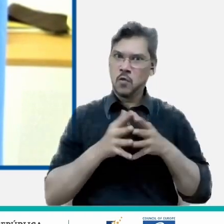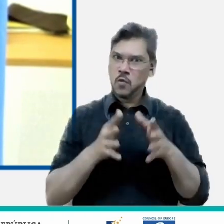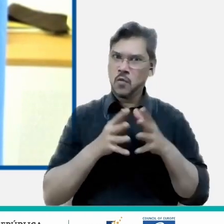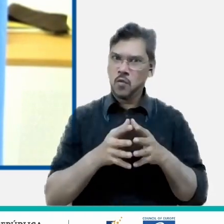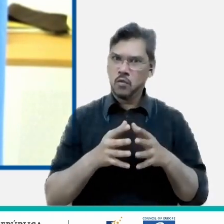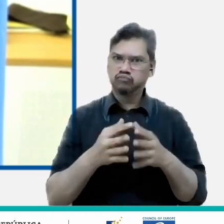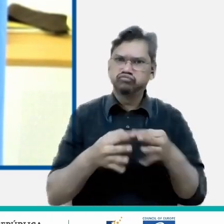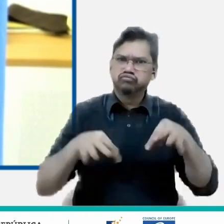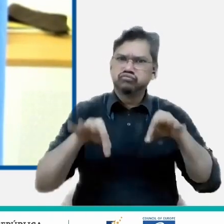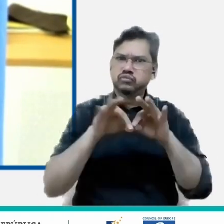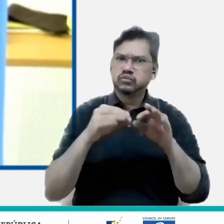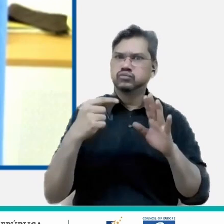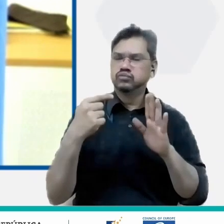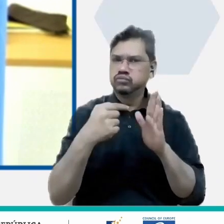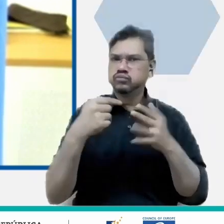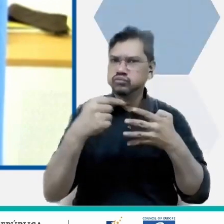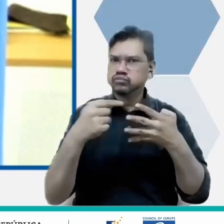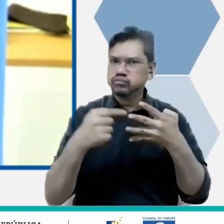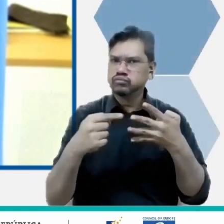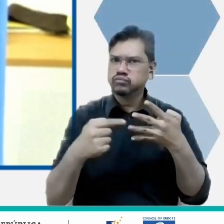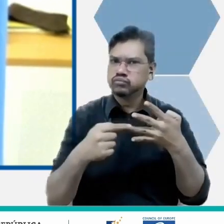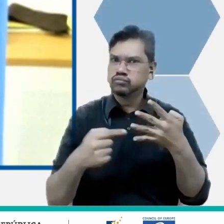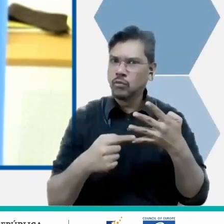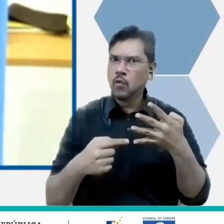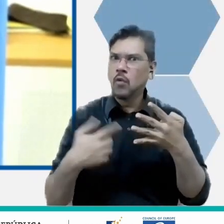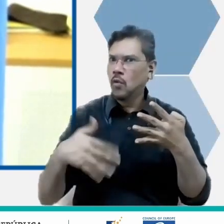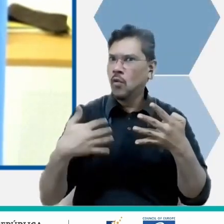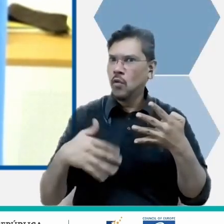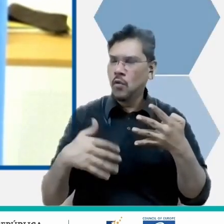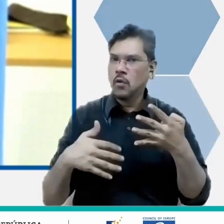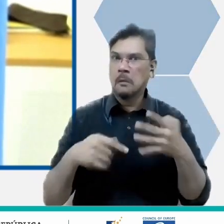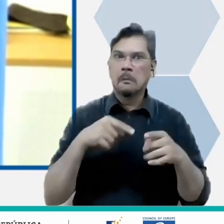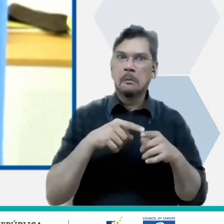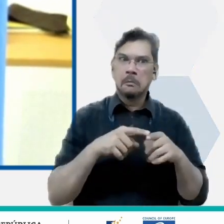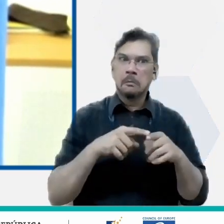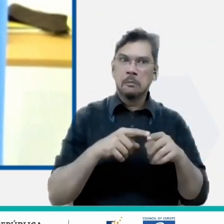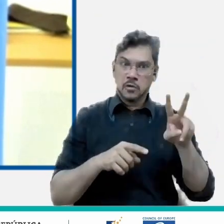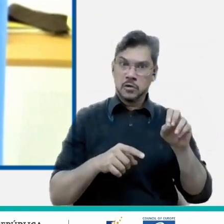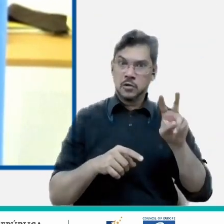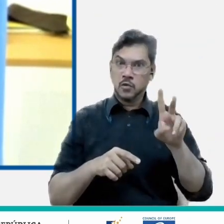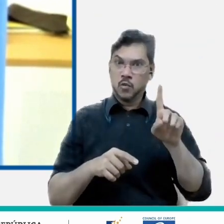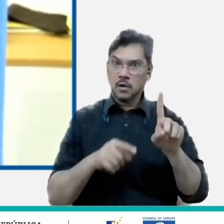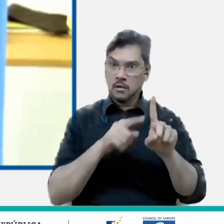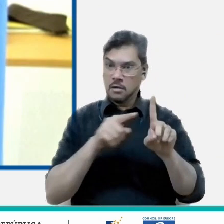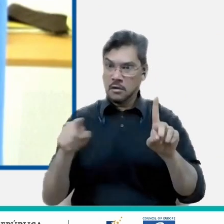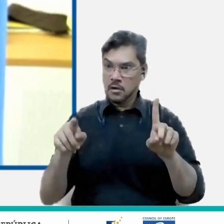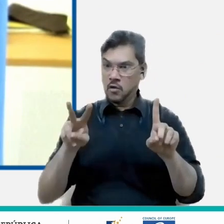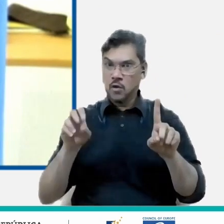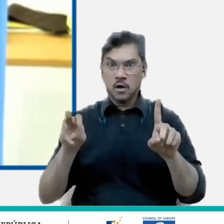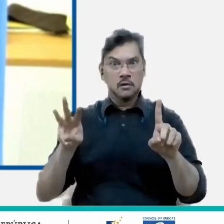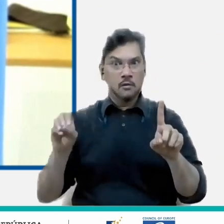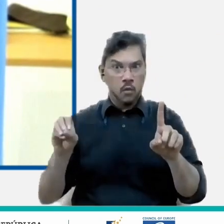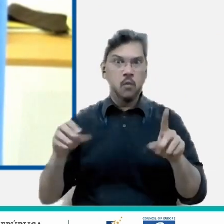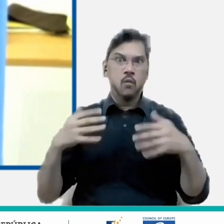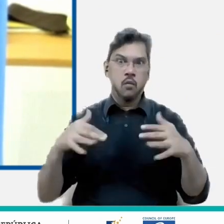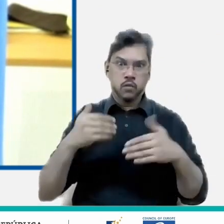framework in this time frame of 2021-2030. Before I start my more formal remarks, I'd